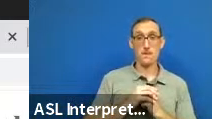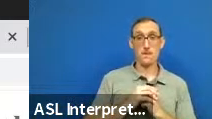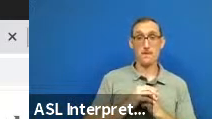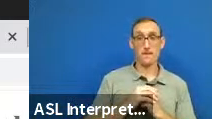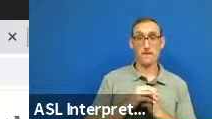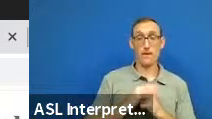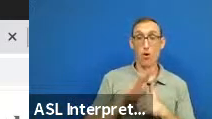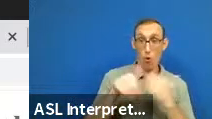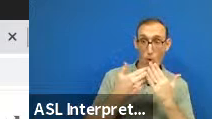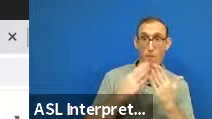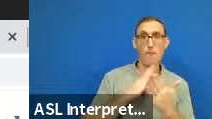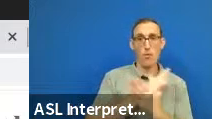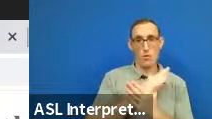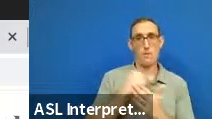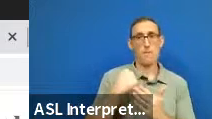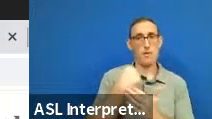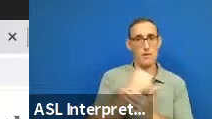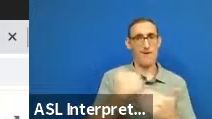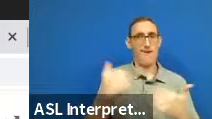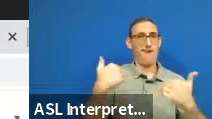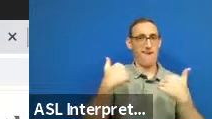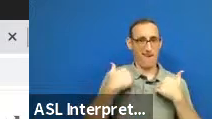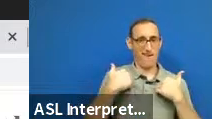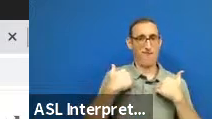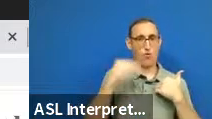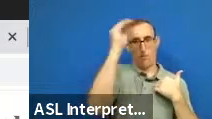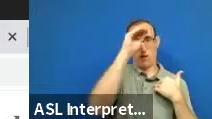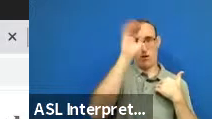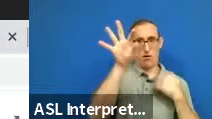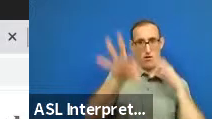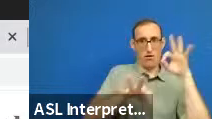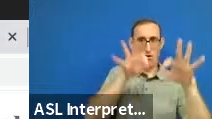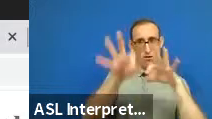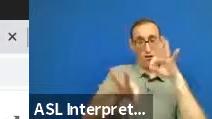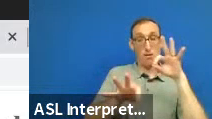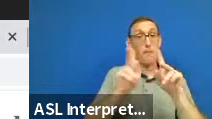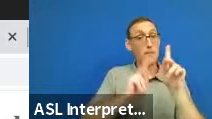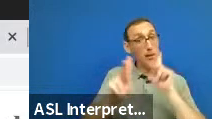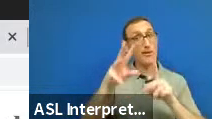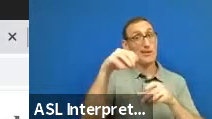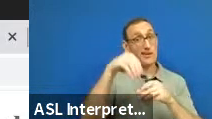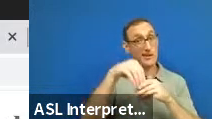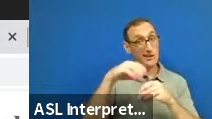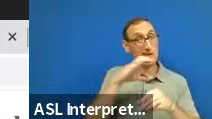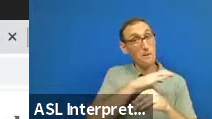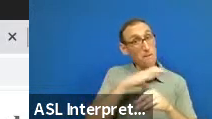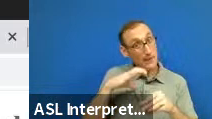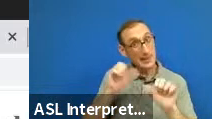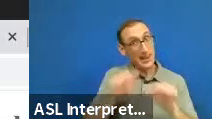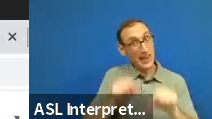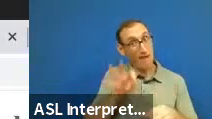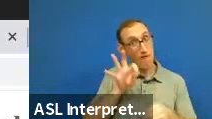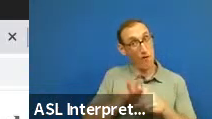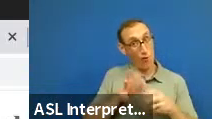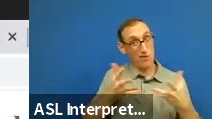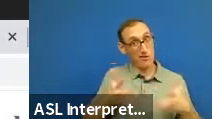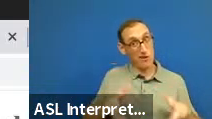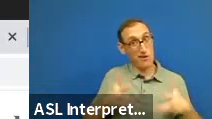but only the people on that committee take the vote. So the question is, well, when we get to work session,